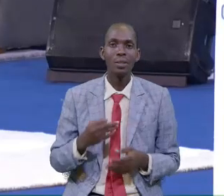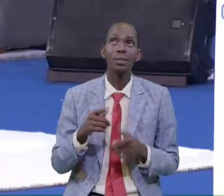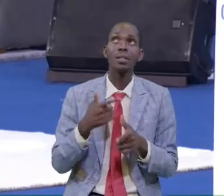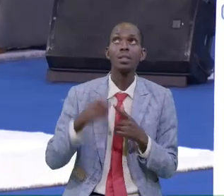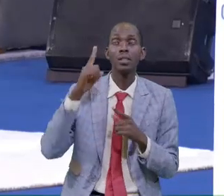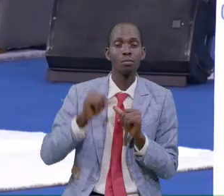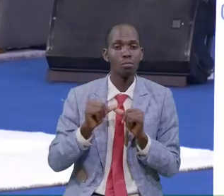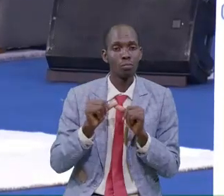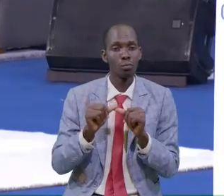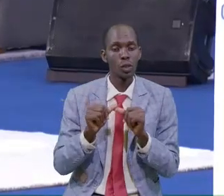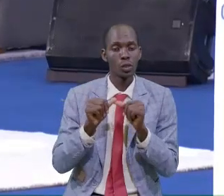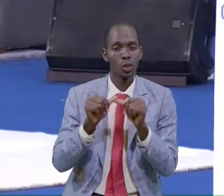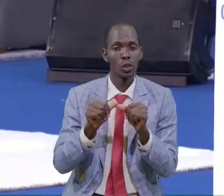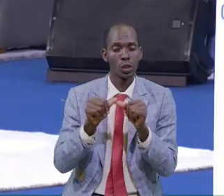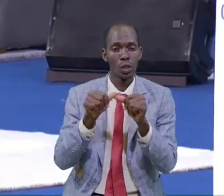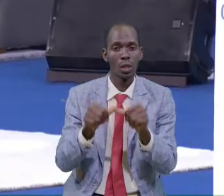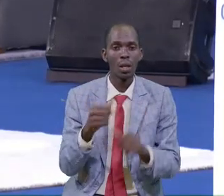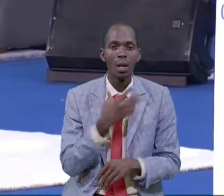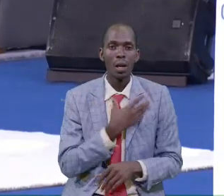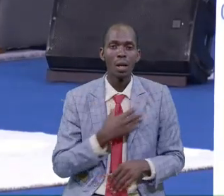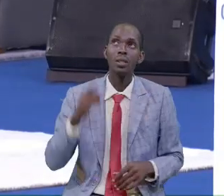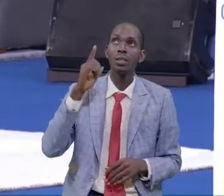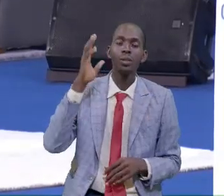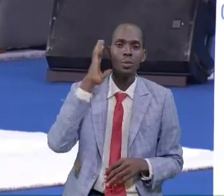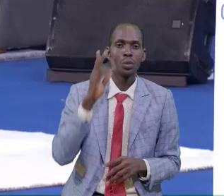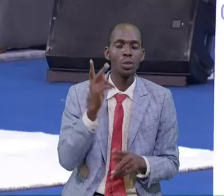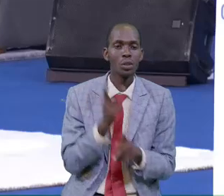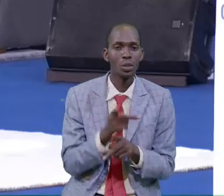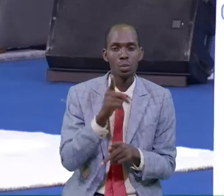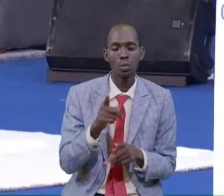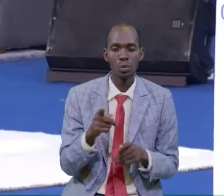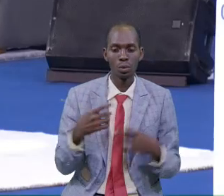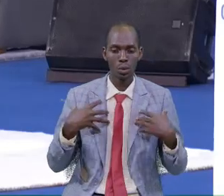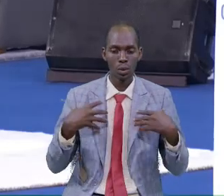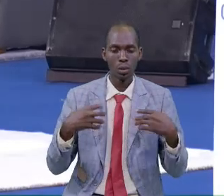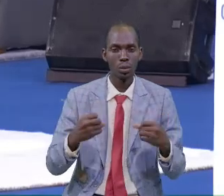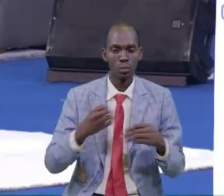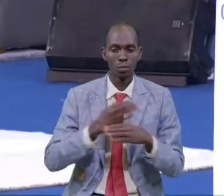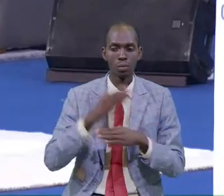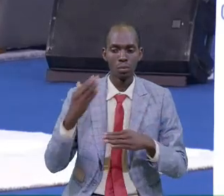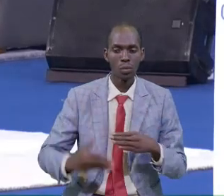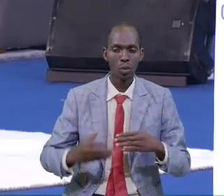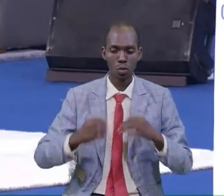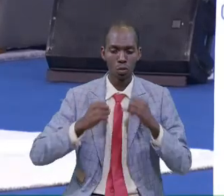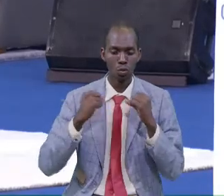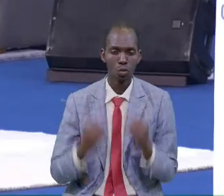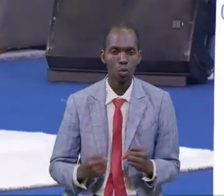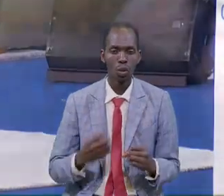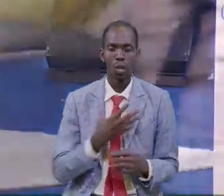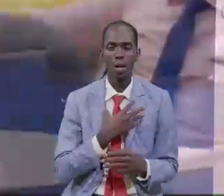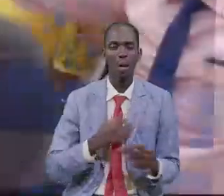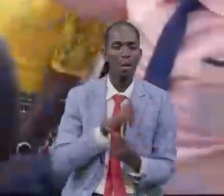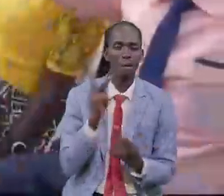will keep you whole, well, strong, and perfect in health in